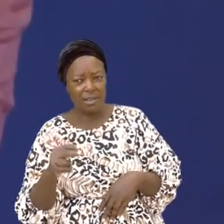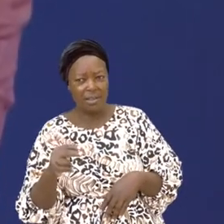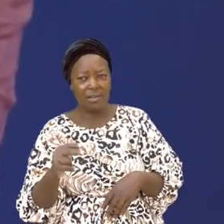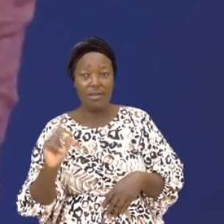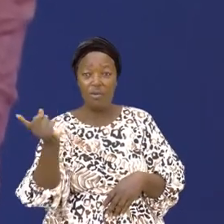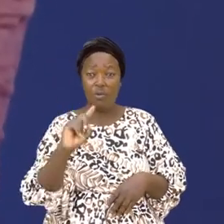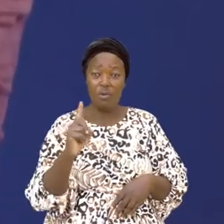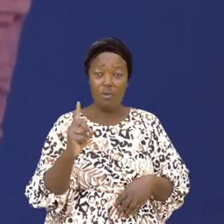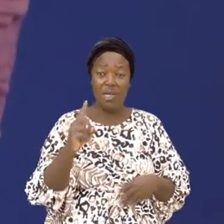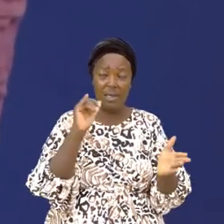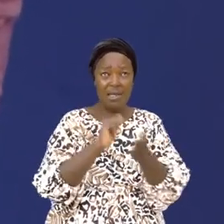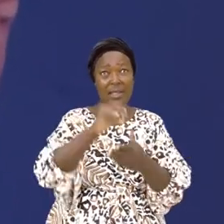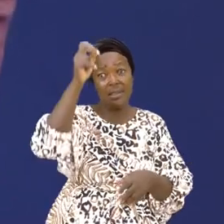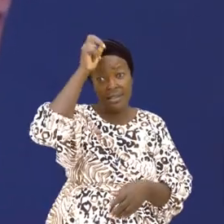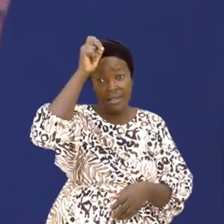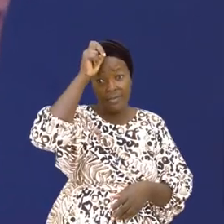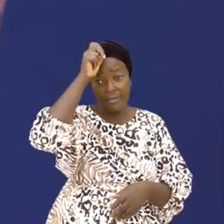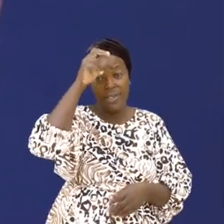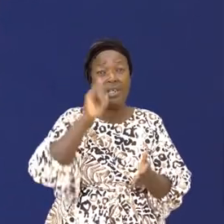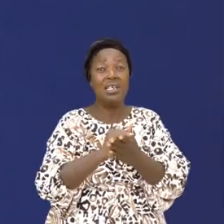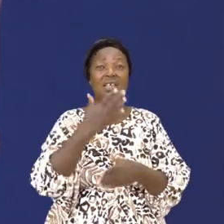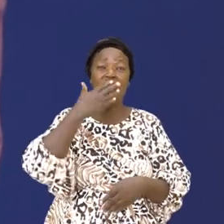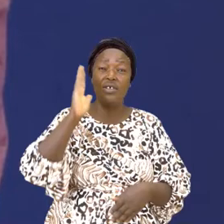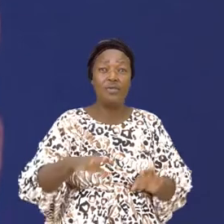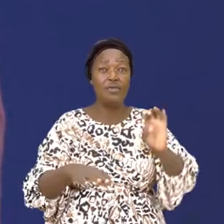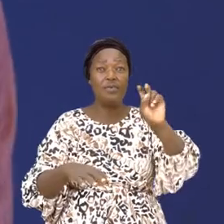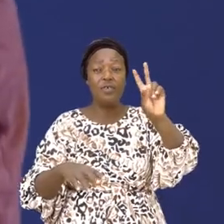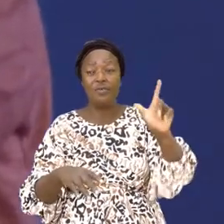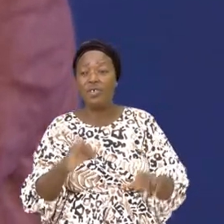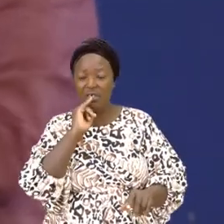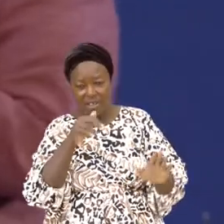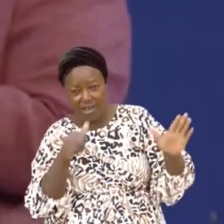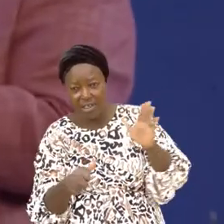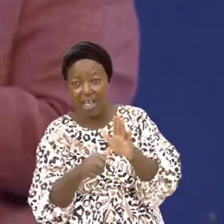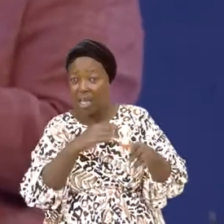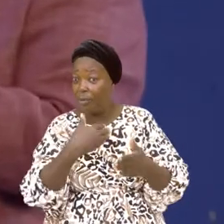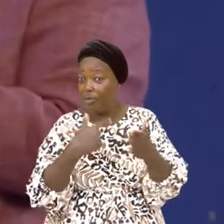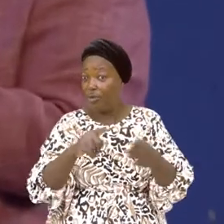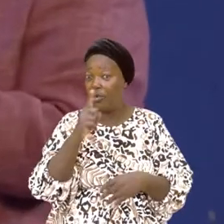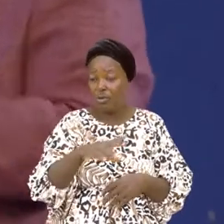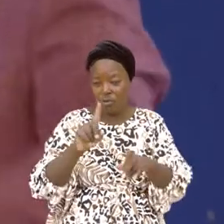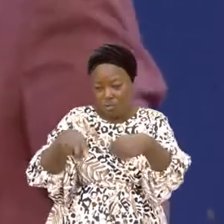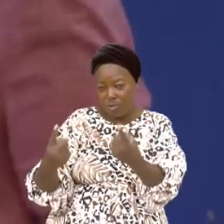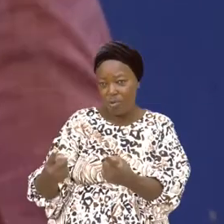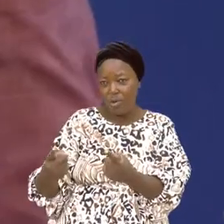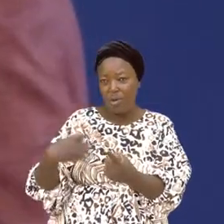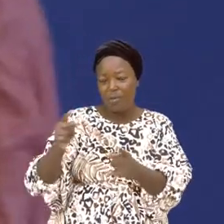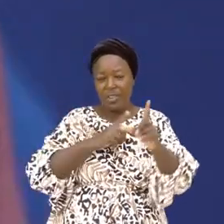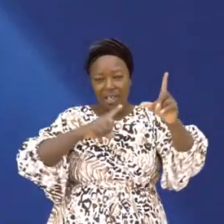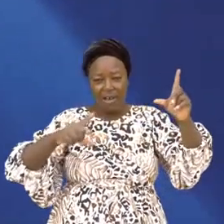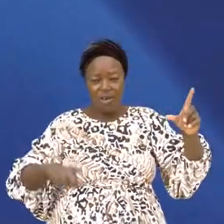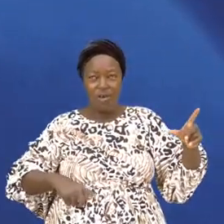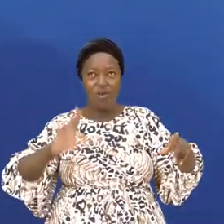where that devil, where evil is hiding. And before you pass by, the Lord